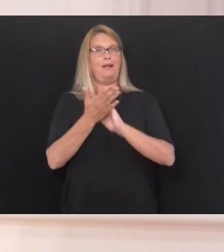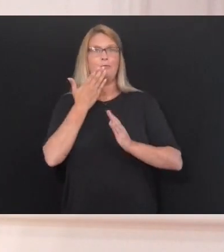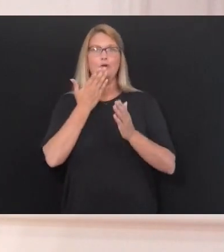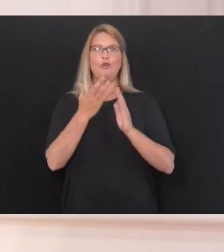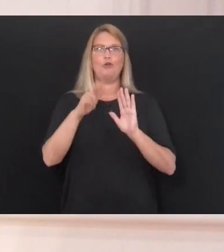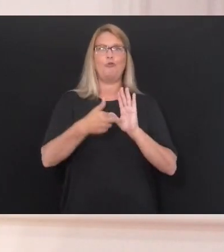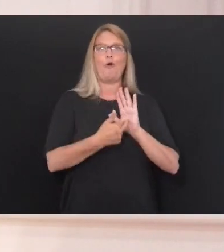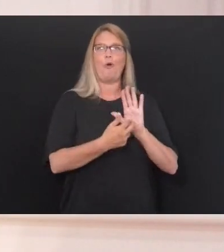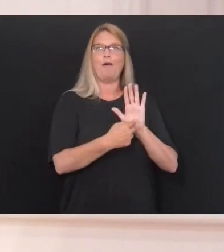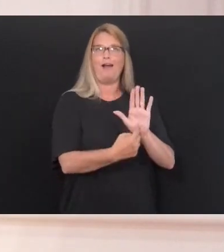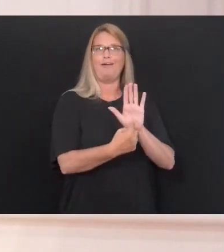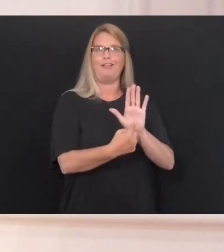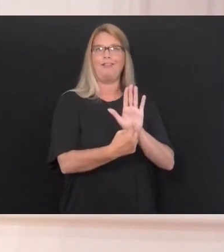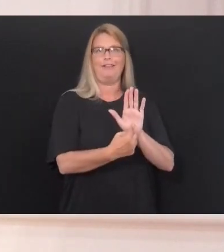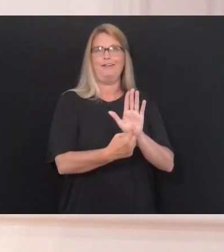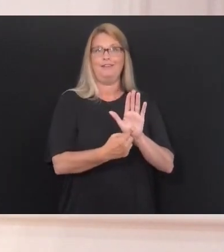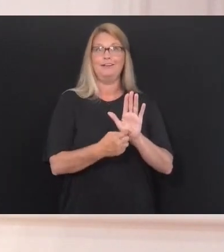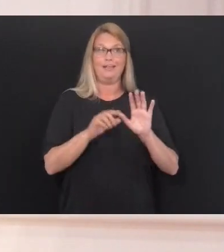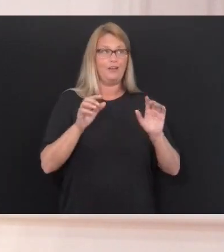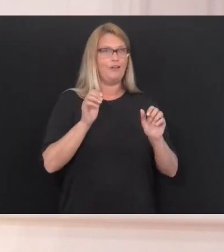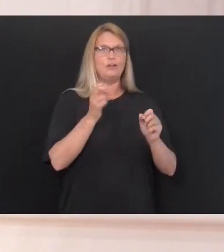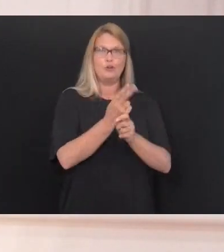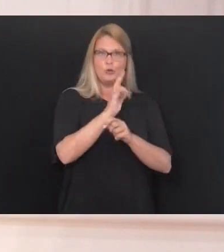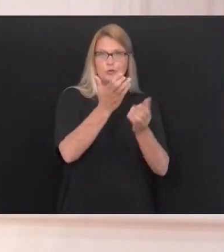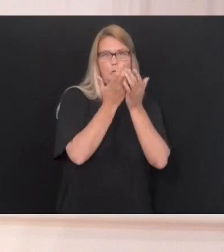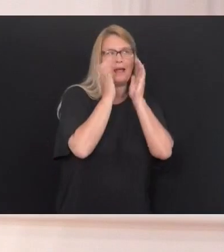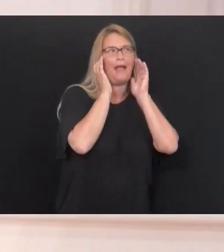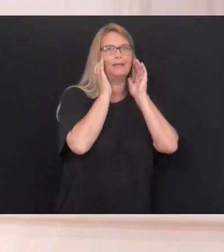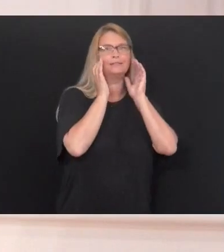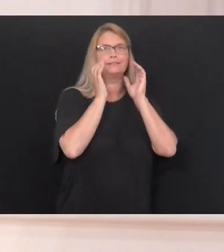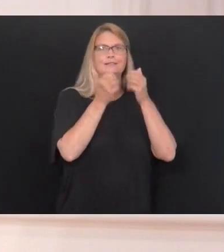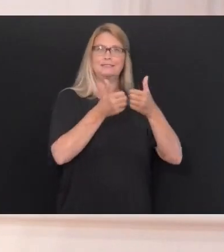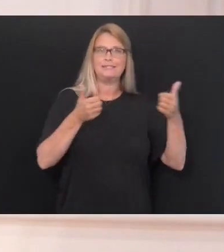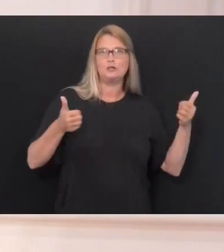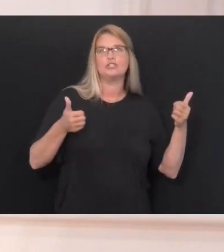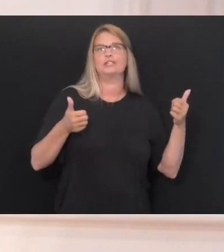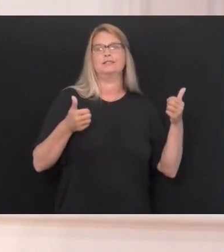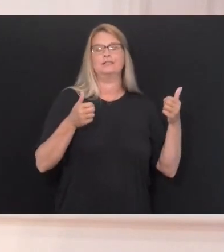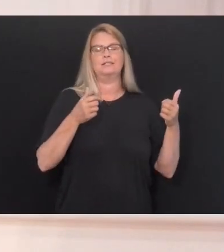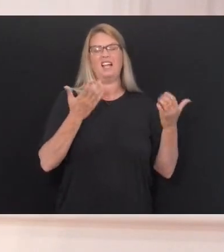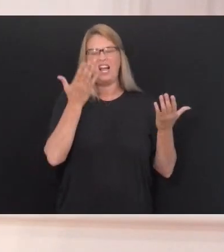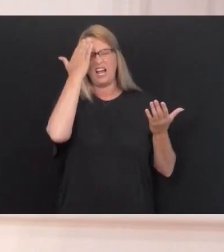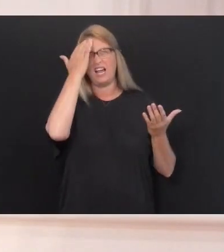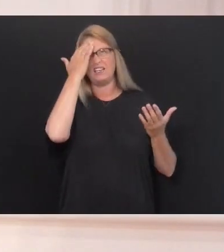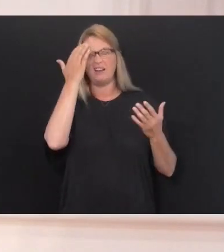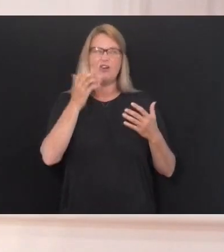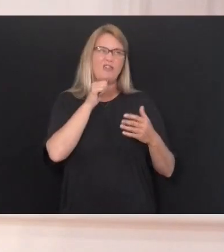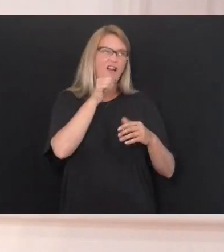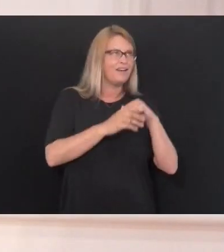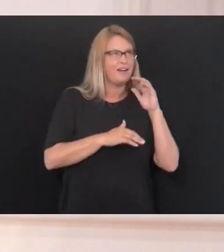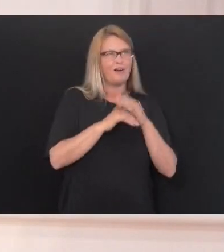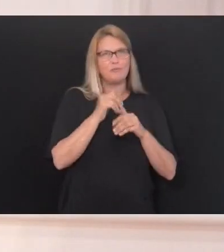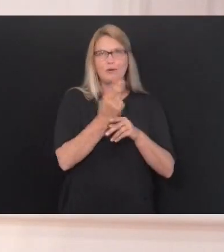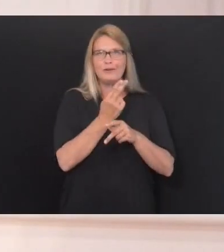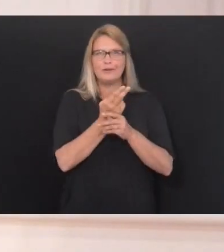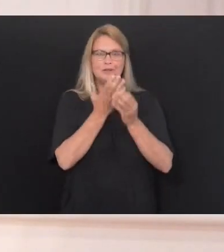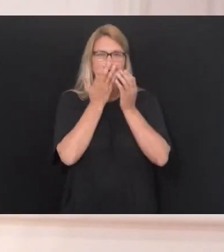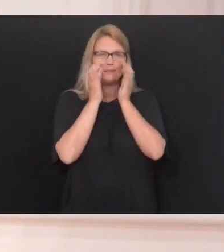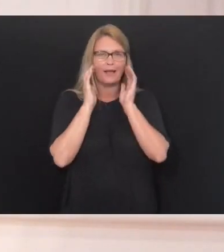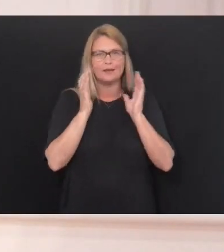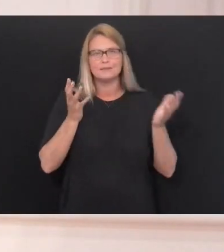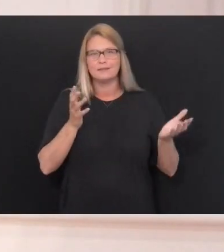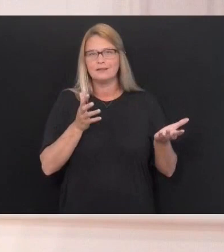and you know, Coach Justice doesn't like to lose, and certainly not being able to